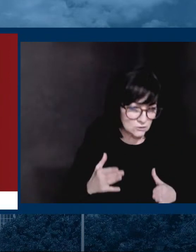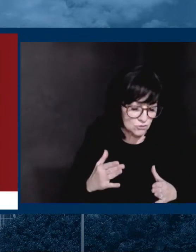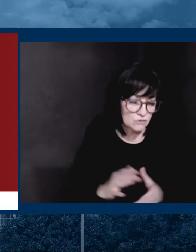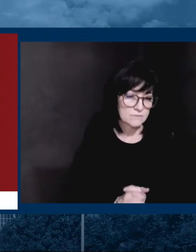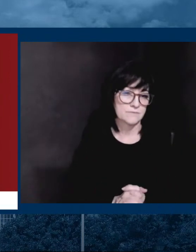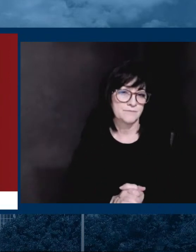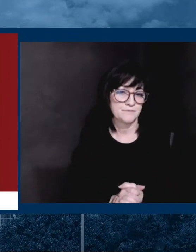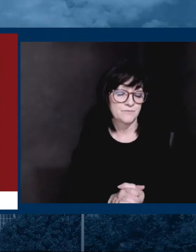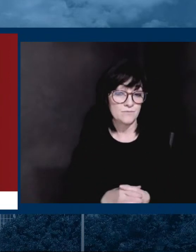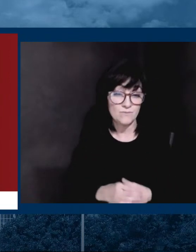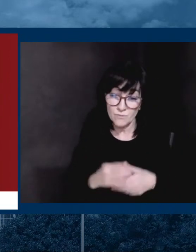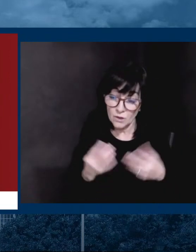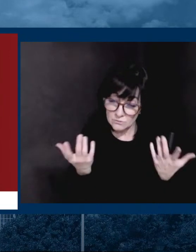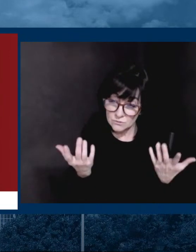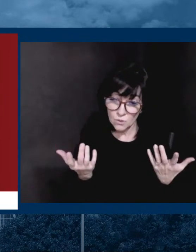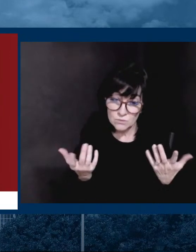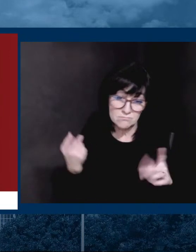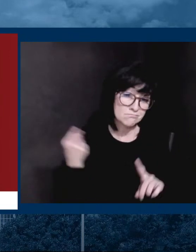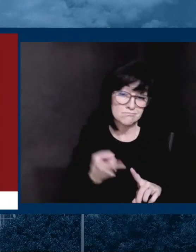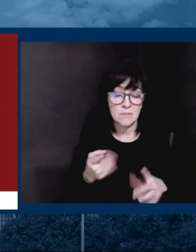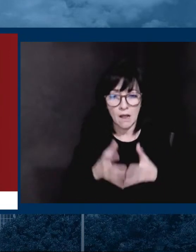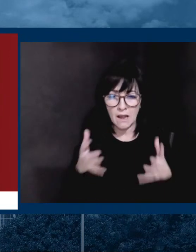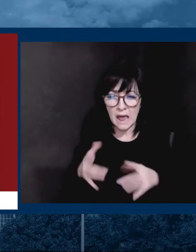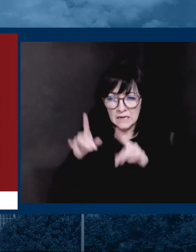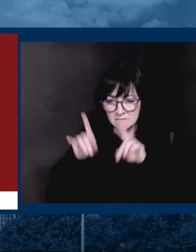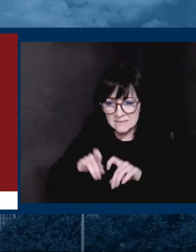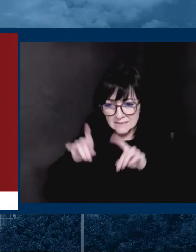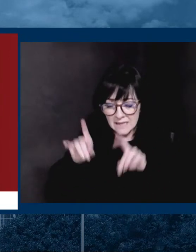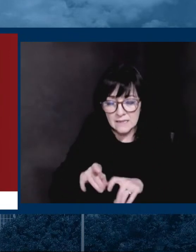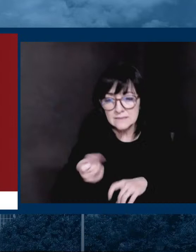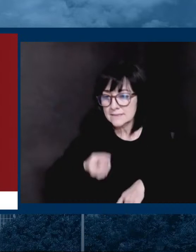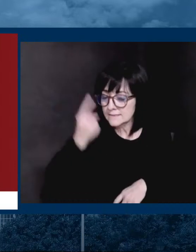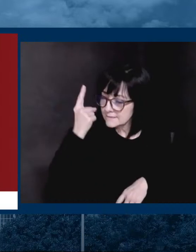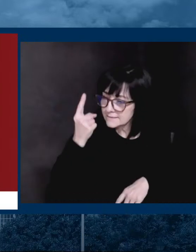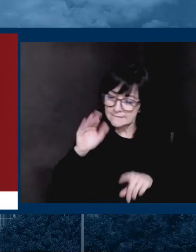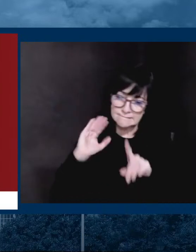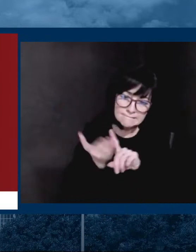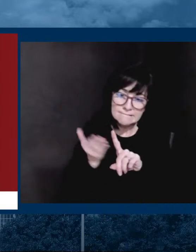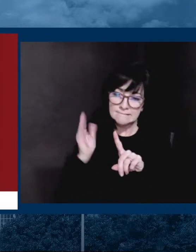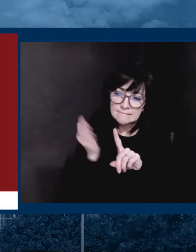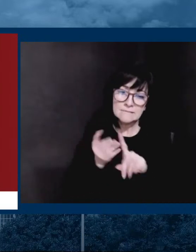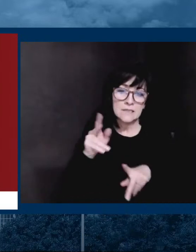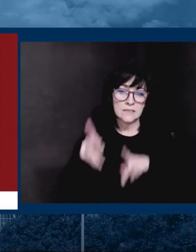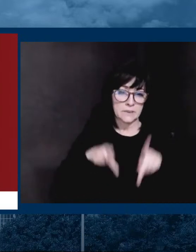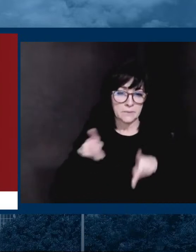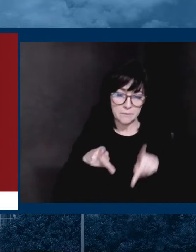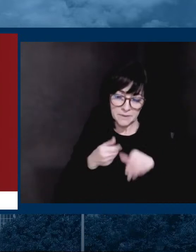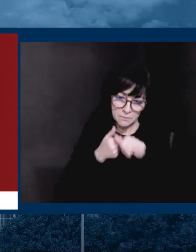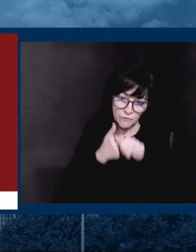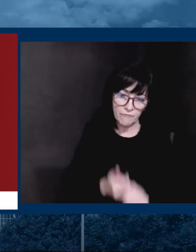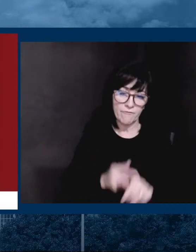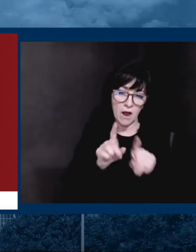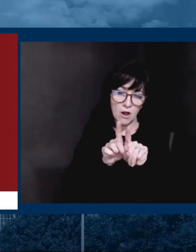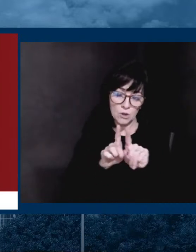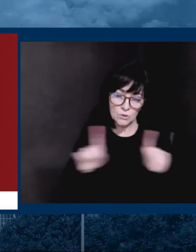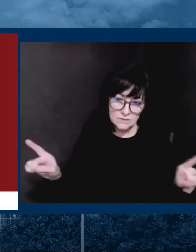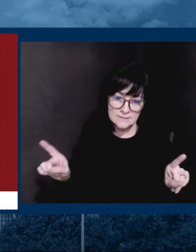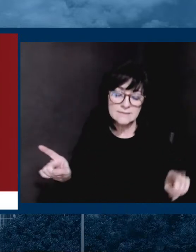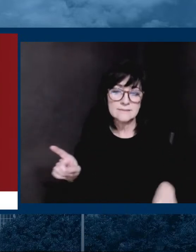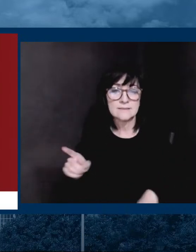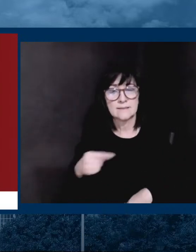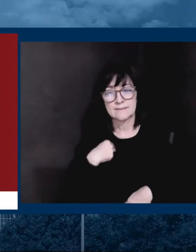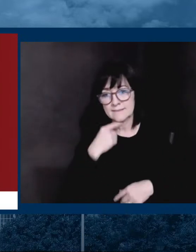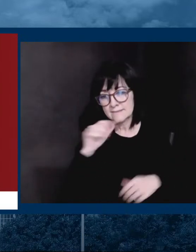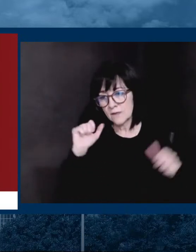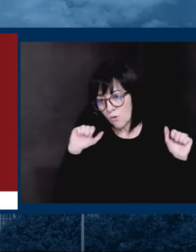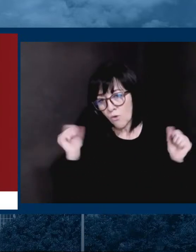of efforts to get people to follow the social distancing, mask wearing going on. I would just call on all Delawareans